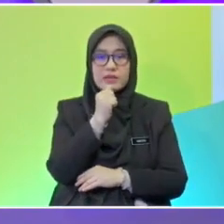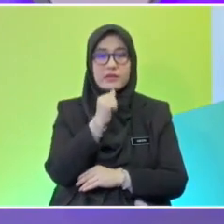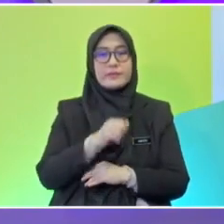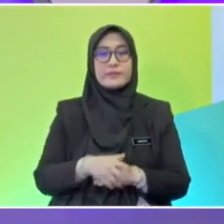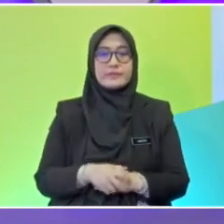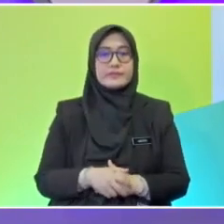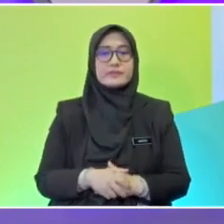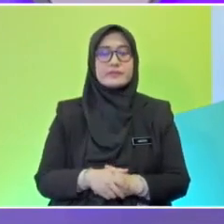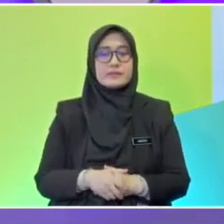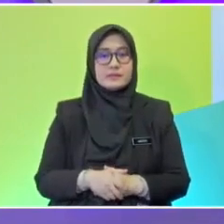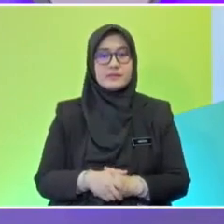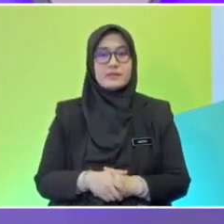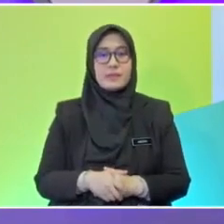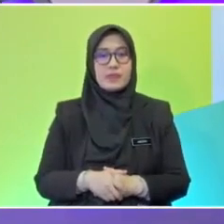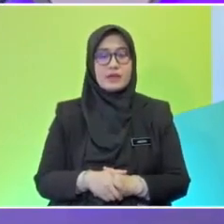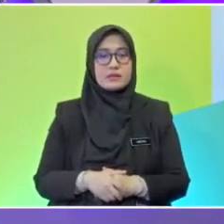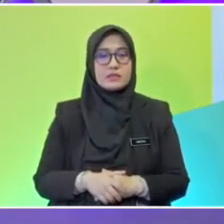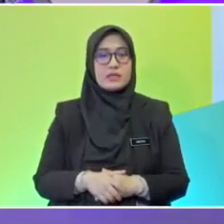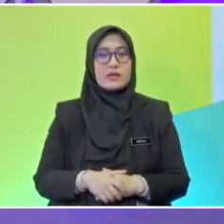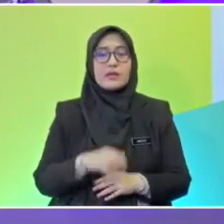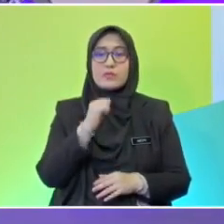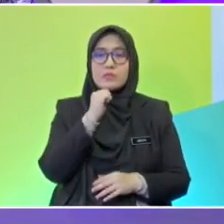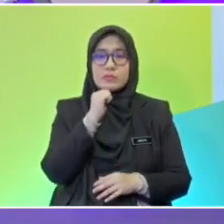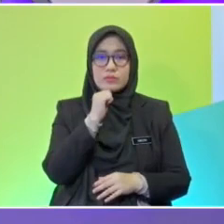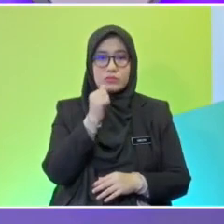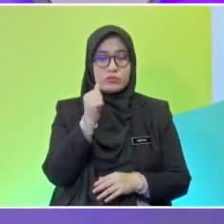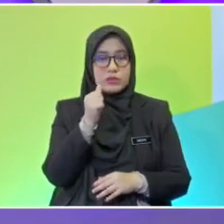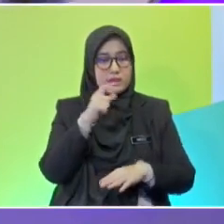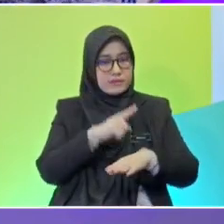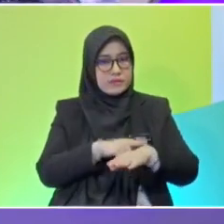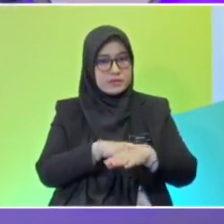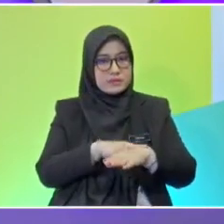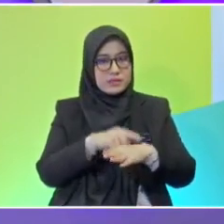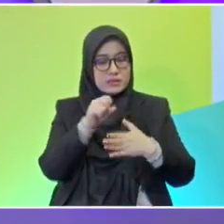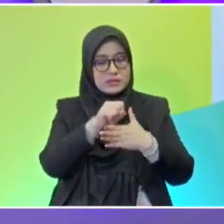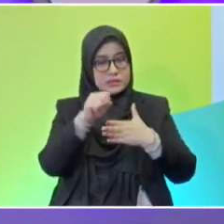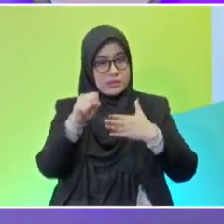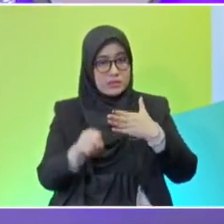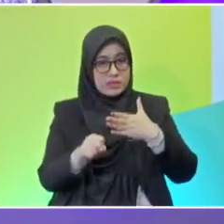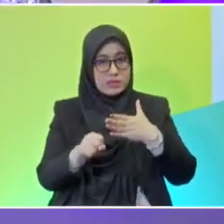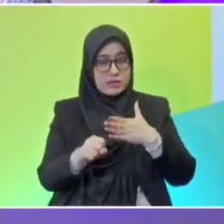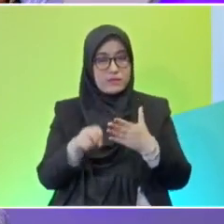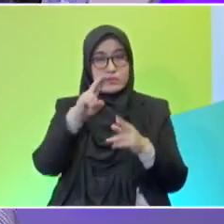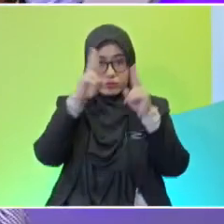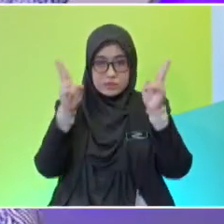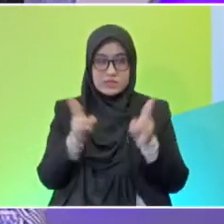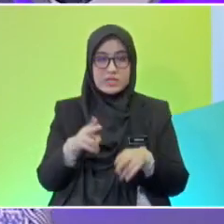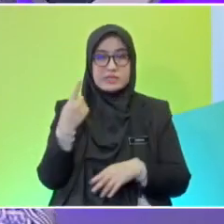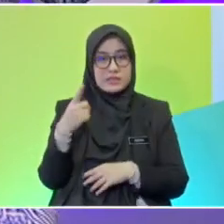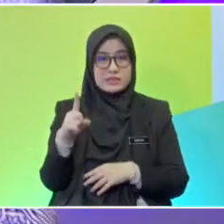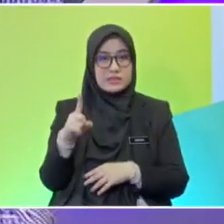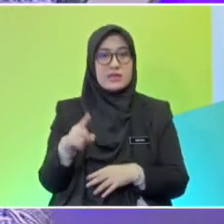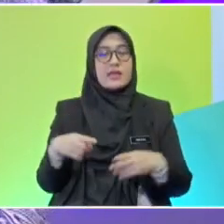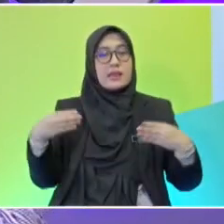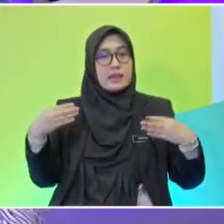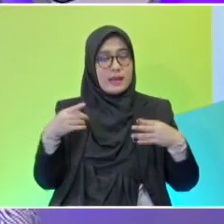when we have got summative tests, but it is continuous, which means it happens every day in the classroom. Alright, next, PBD